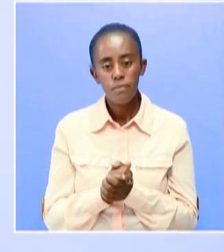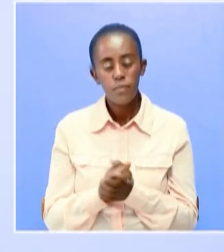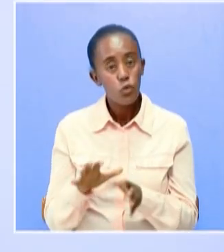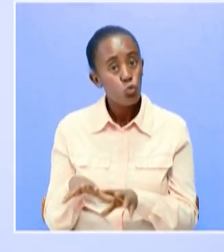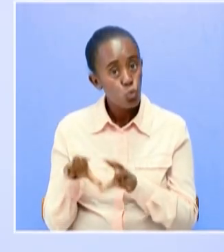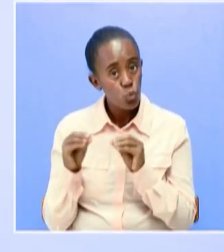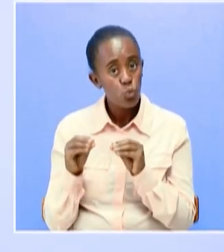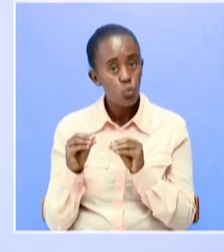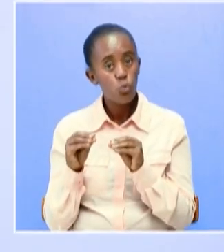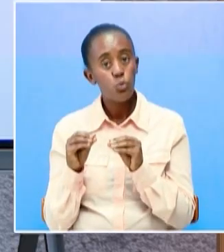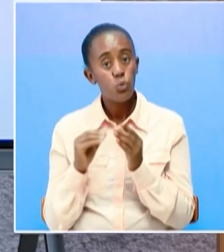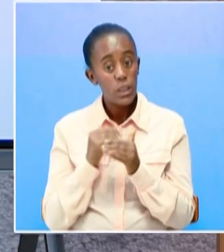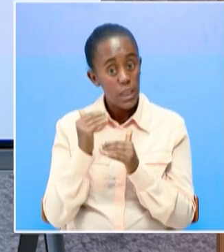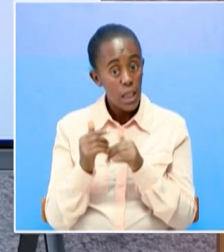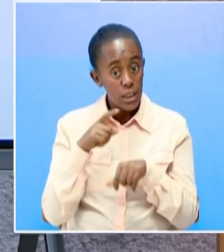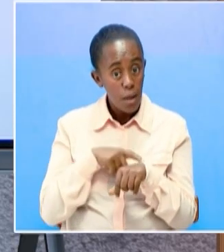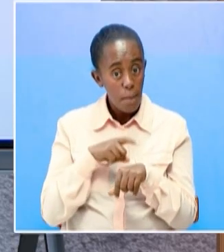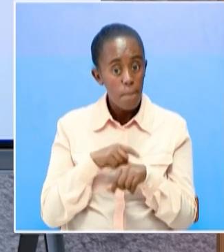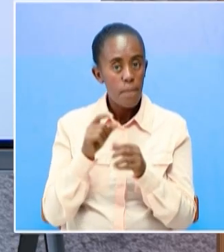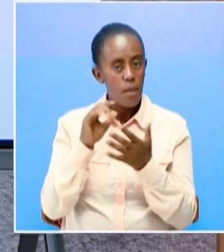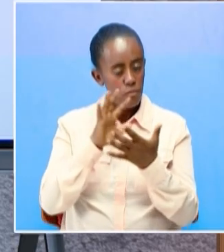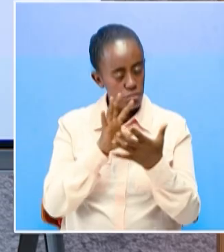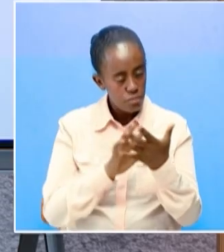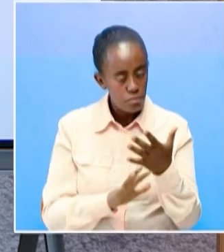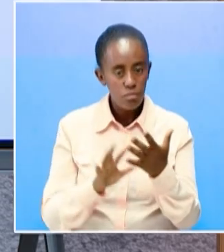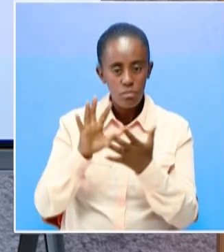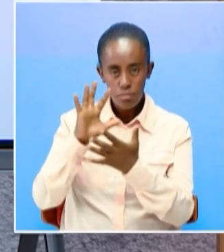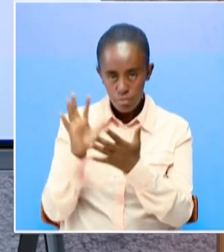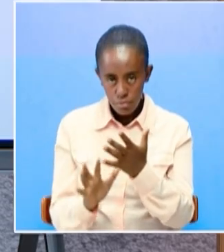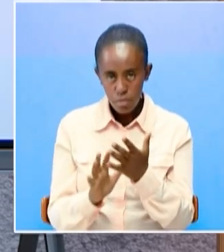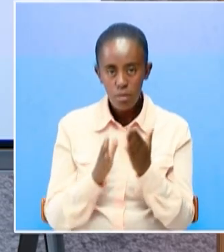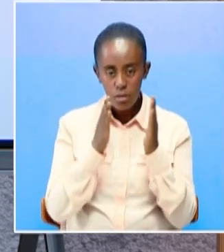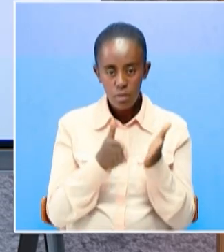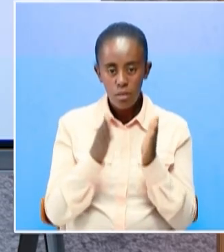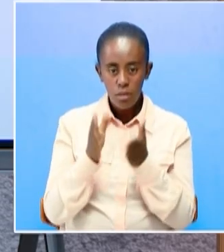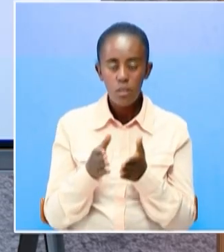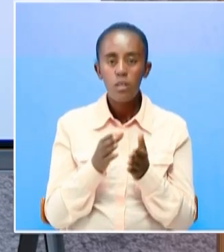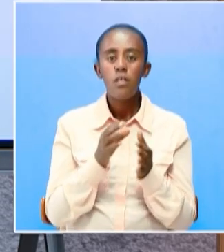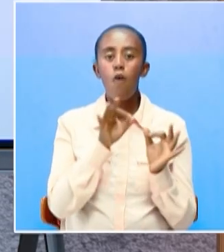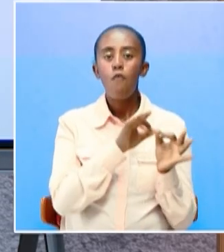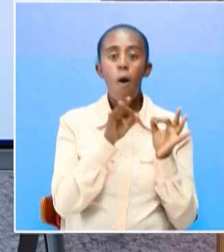Students, now it is time to write or list some expressions which could be